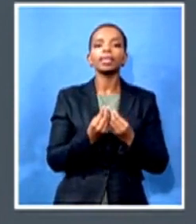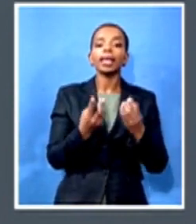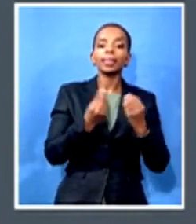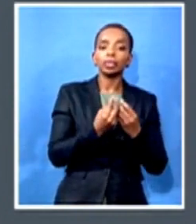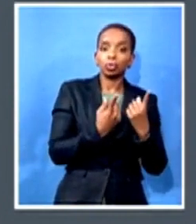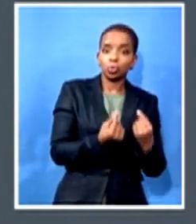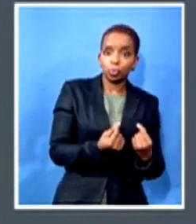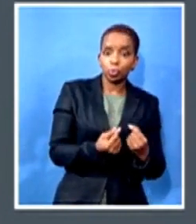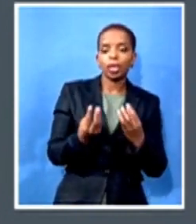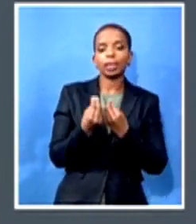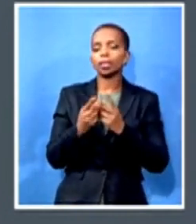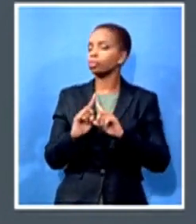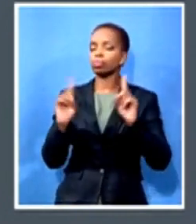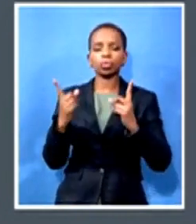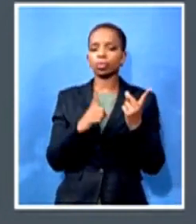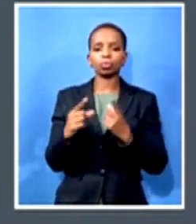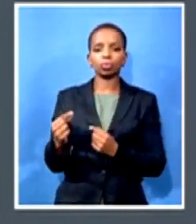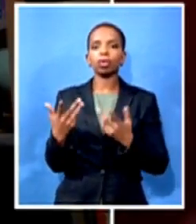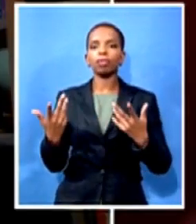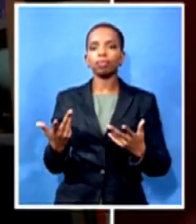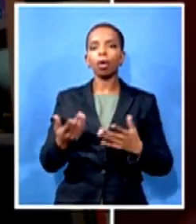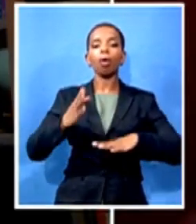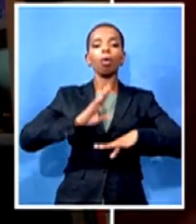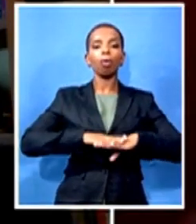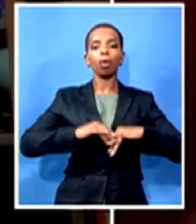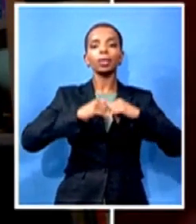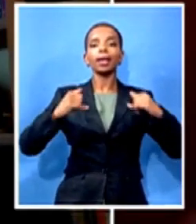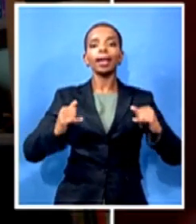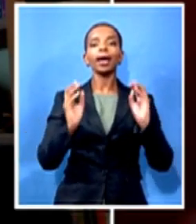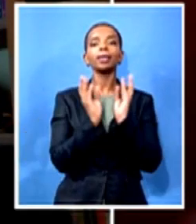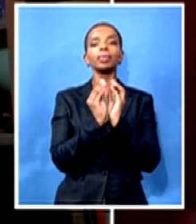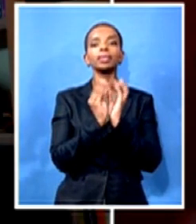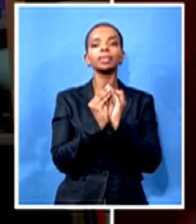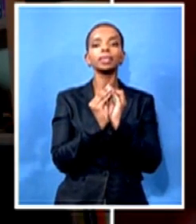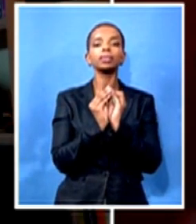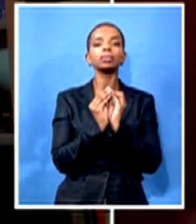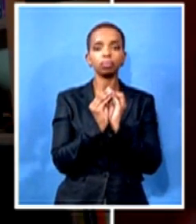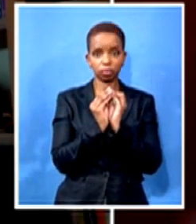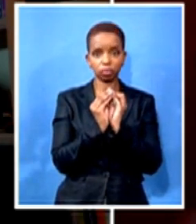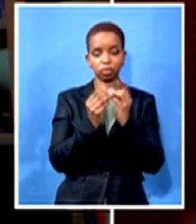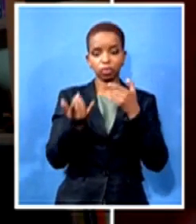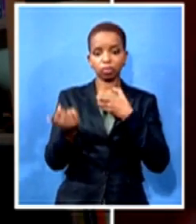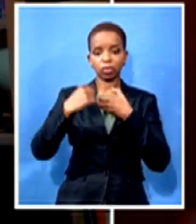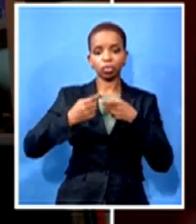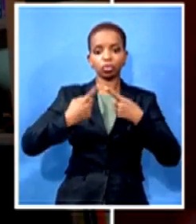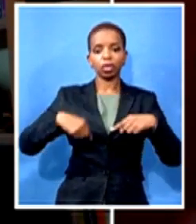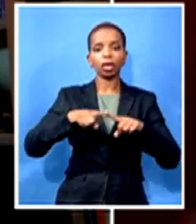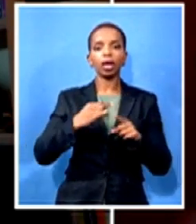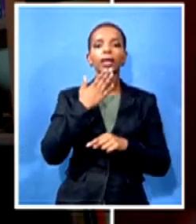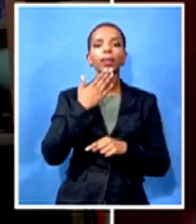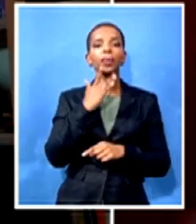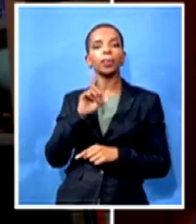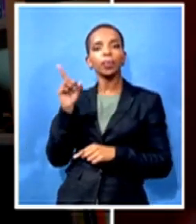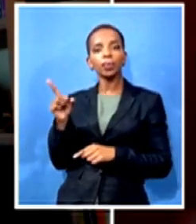that morning virtual meeting? To find out, we're joined by Pritesh Suraj, a social media analyst. I didn't mangle your name,